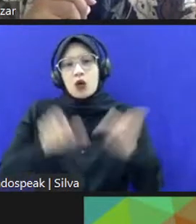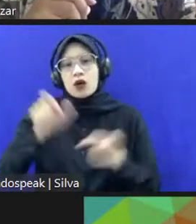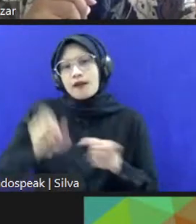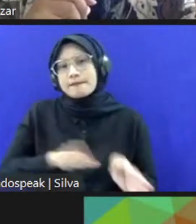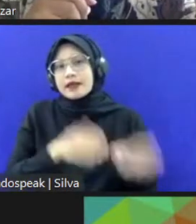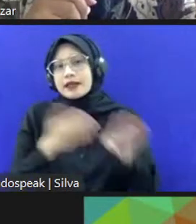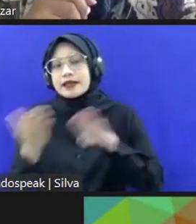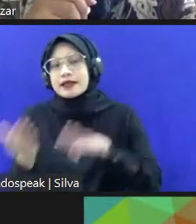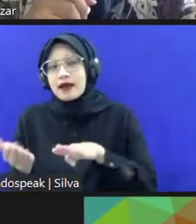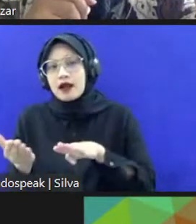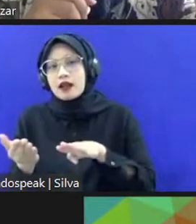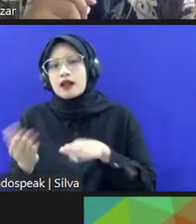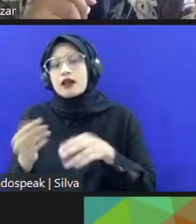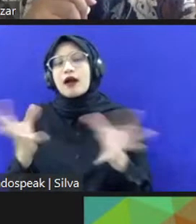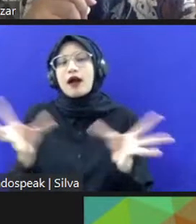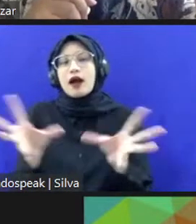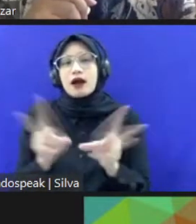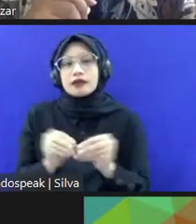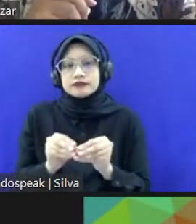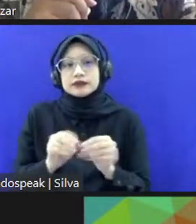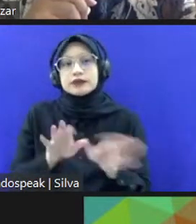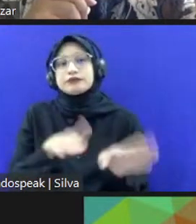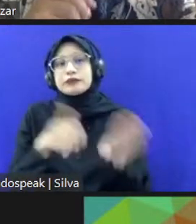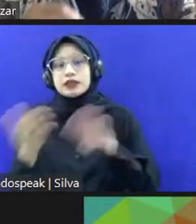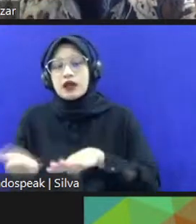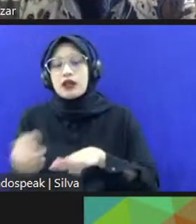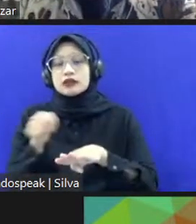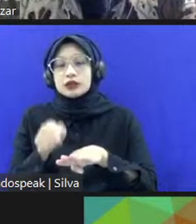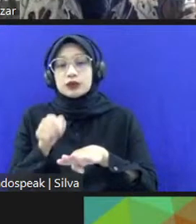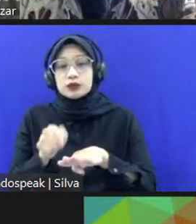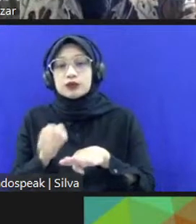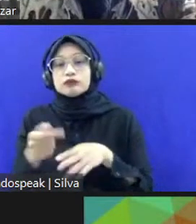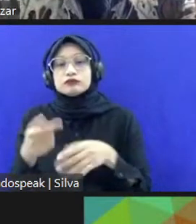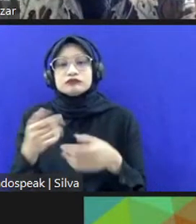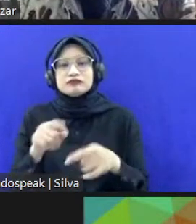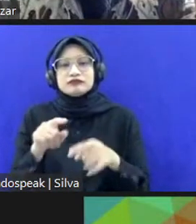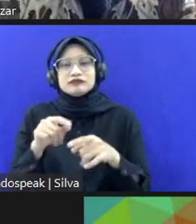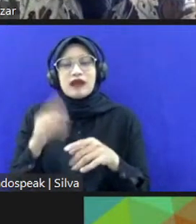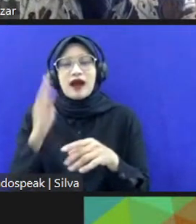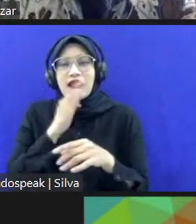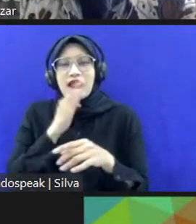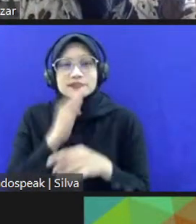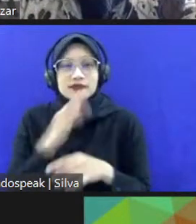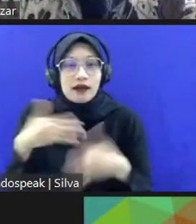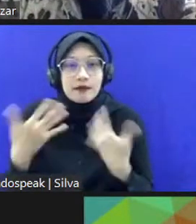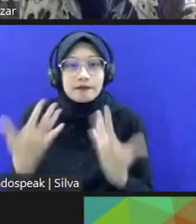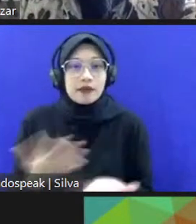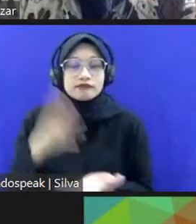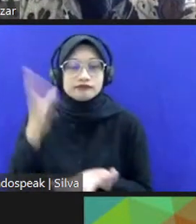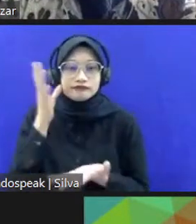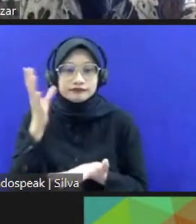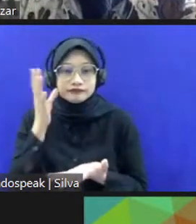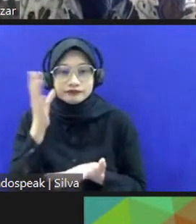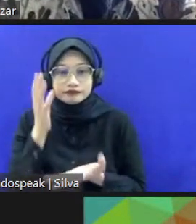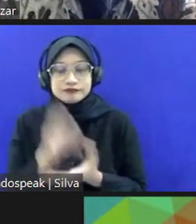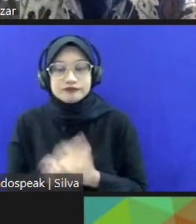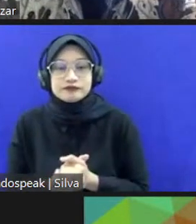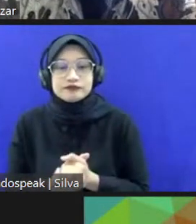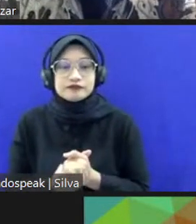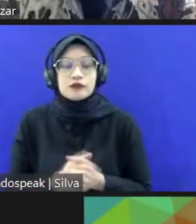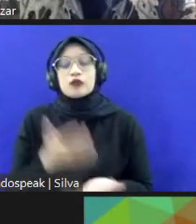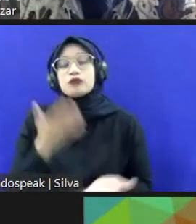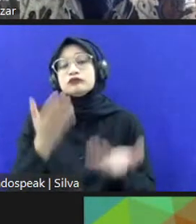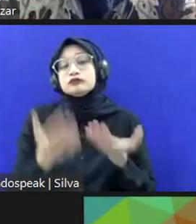about what's government plans, or maybe is there any work that now is ongoing across ministry to strengthen